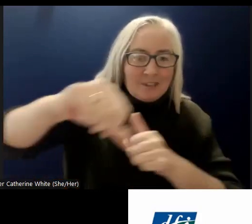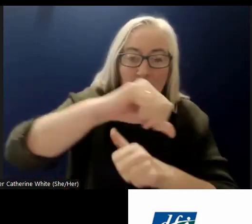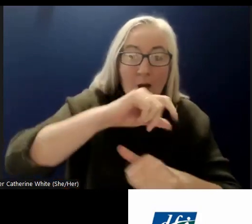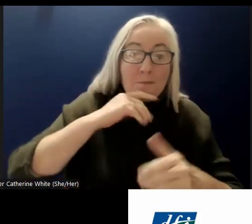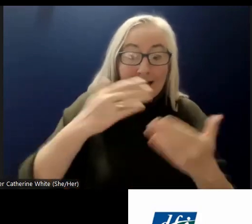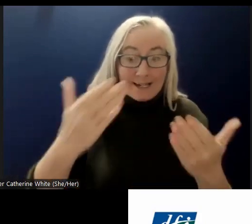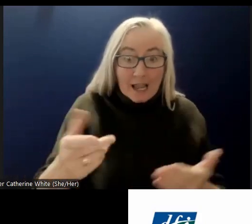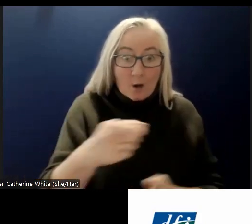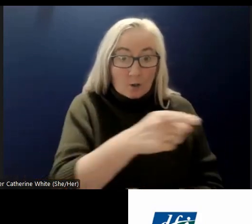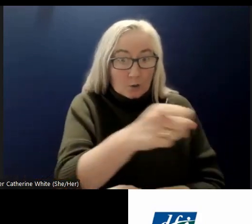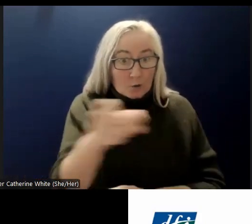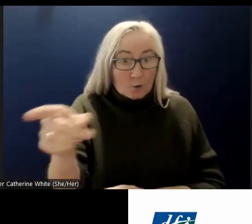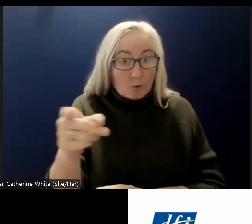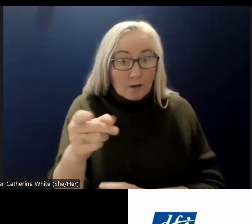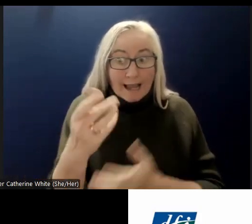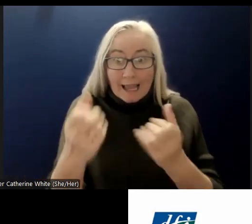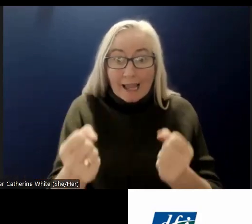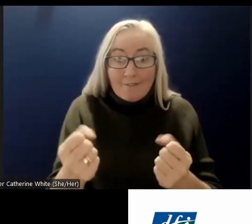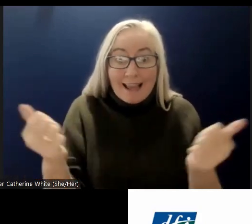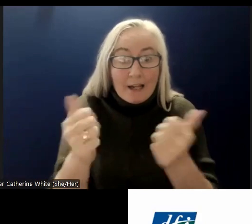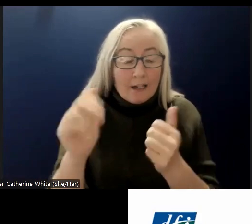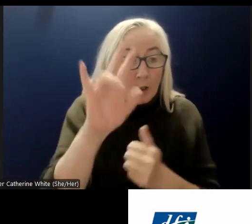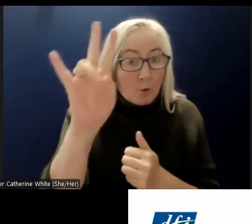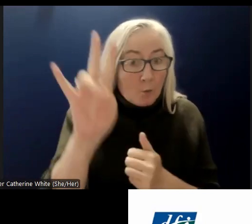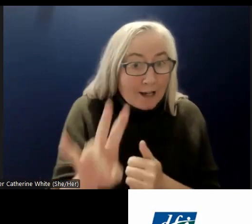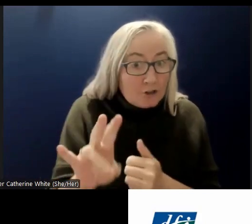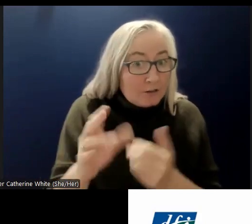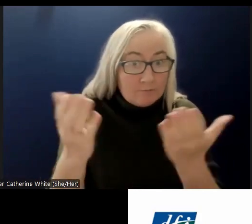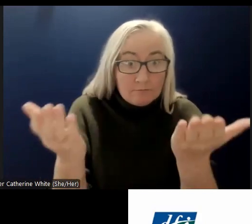to anybody if you have a query or question.